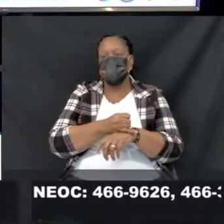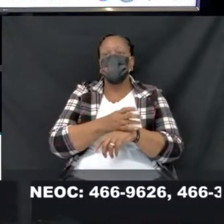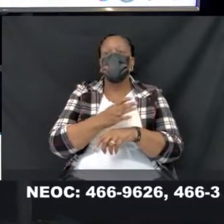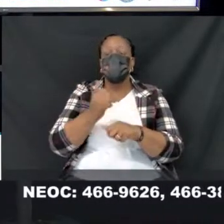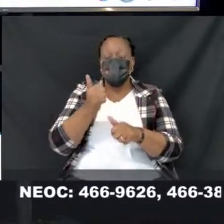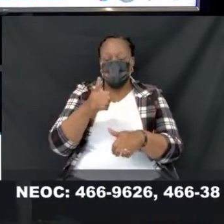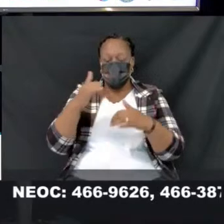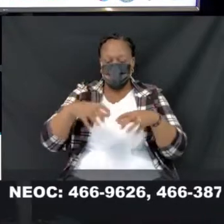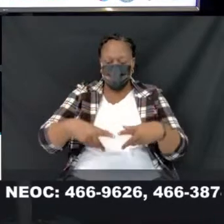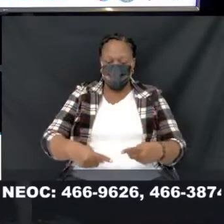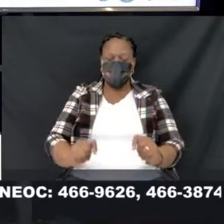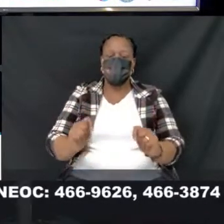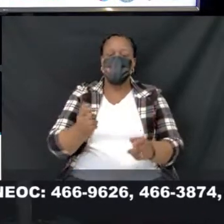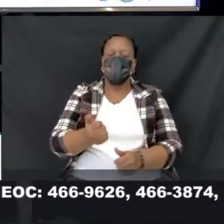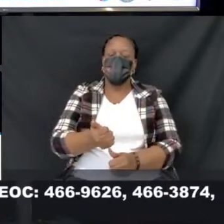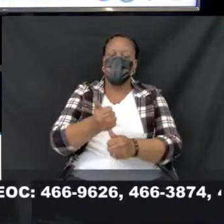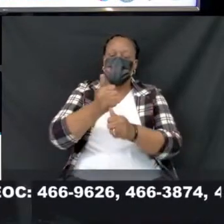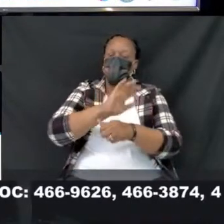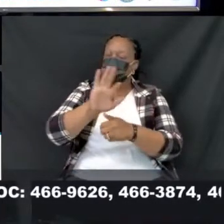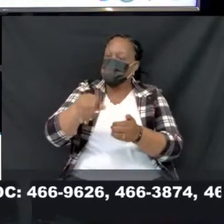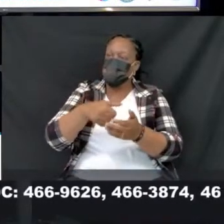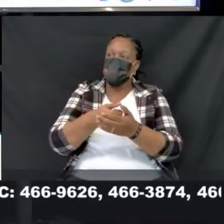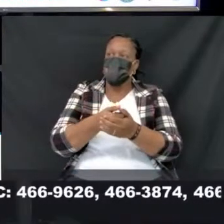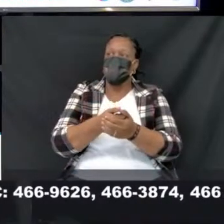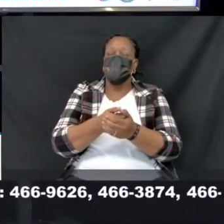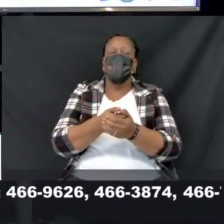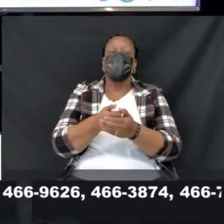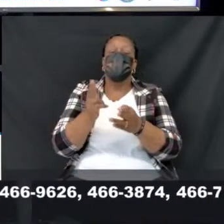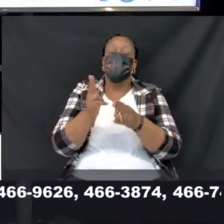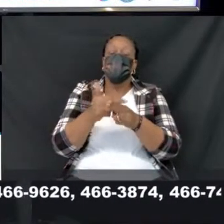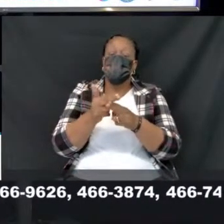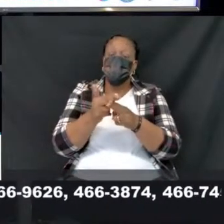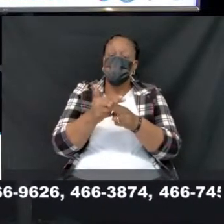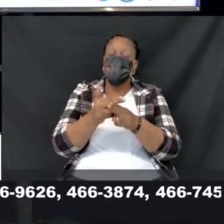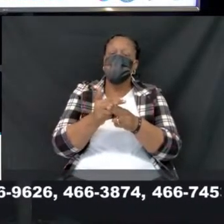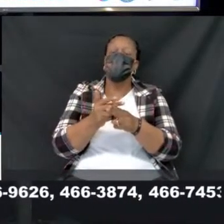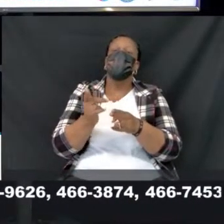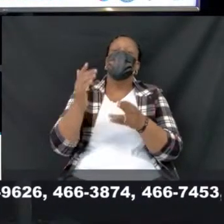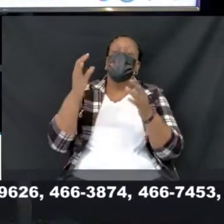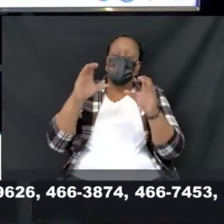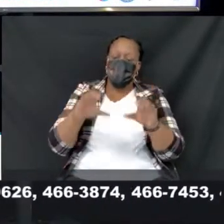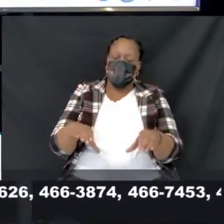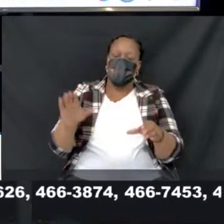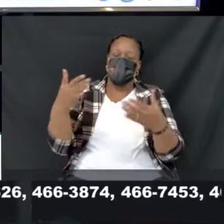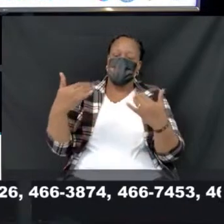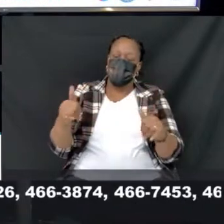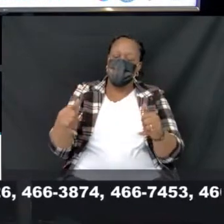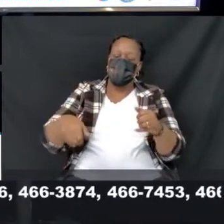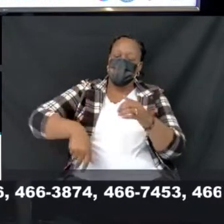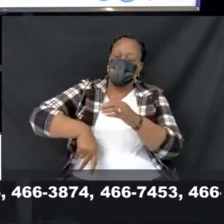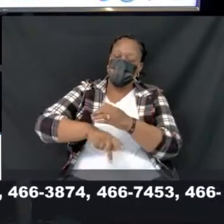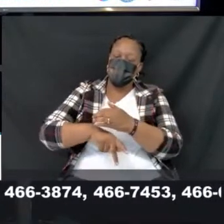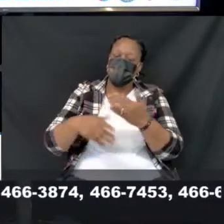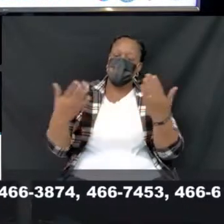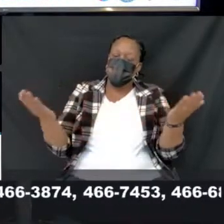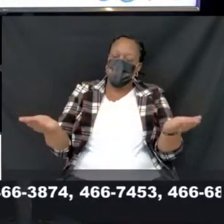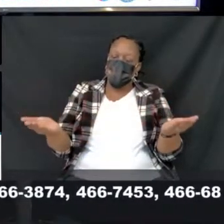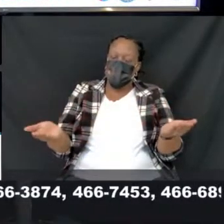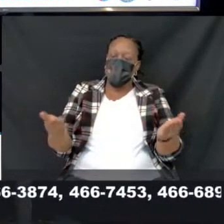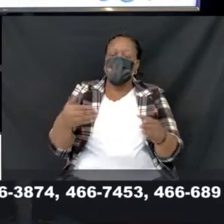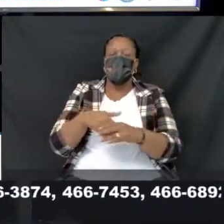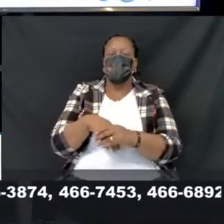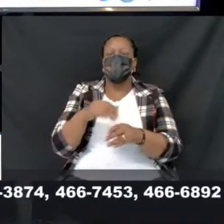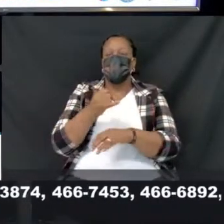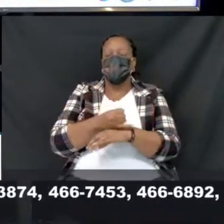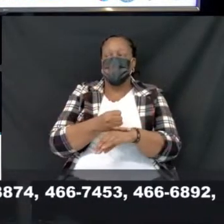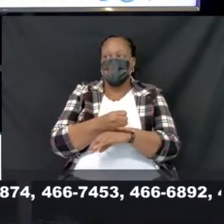are hopeful that we can get them playing football in a competitive manner very soon. My understanding is